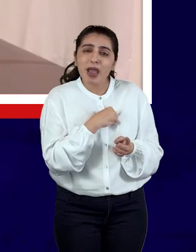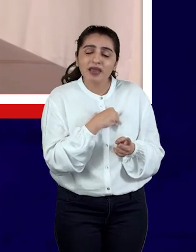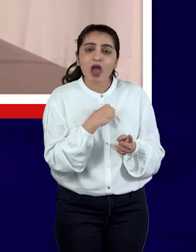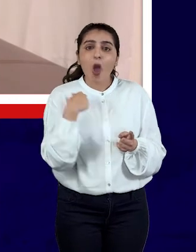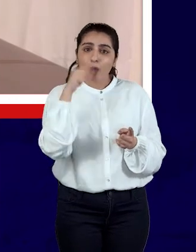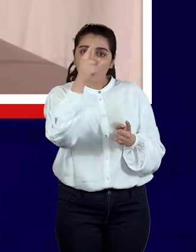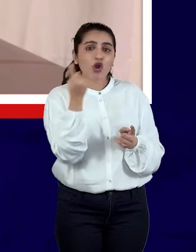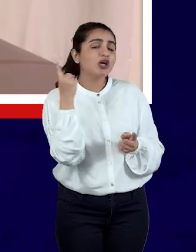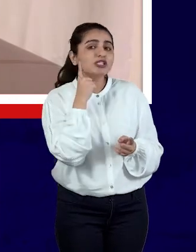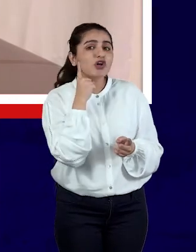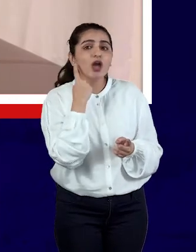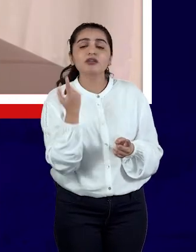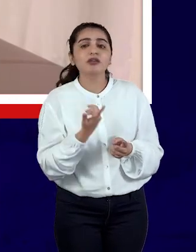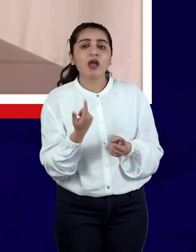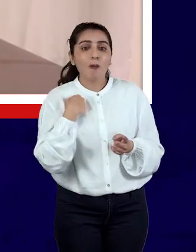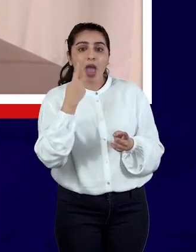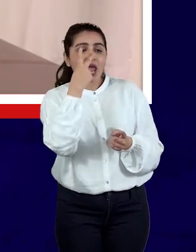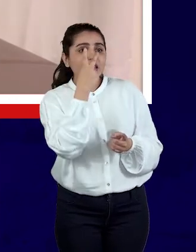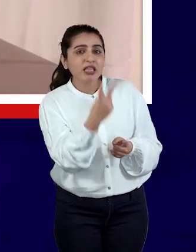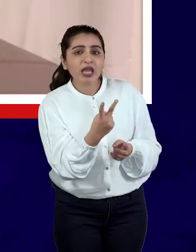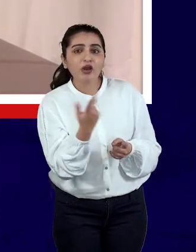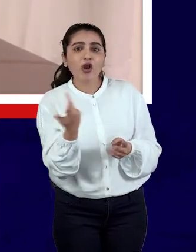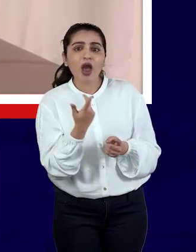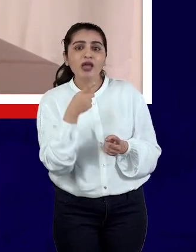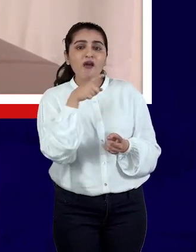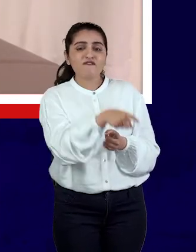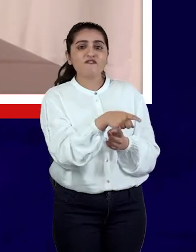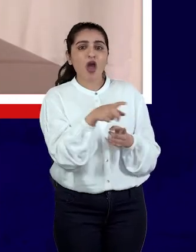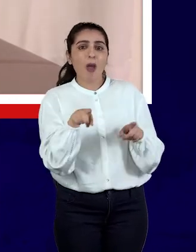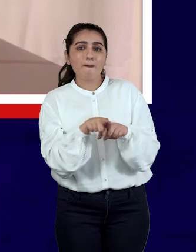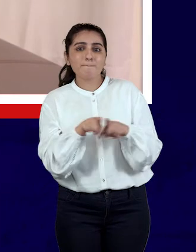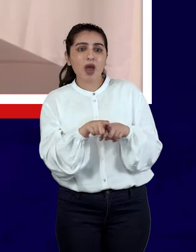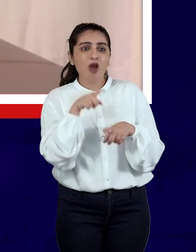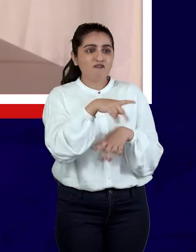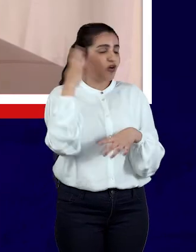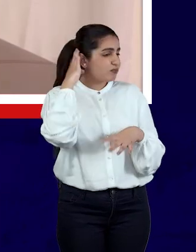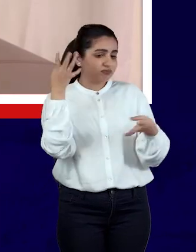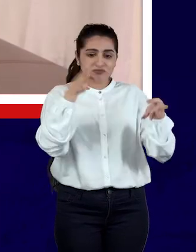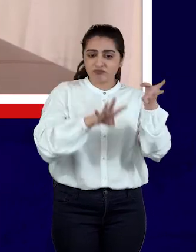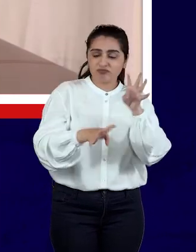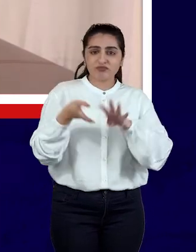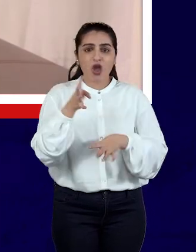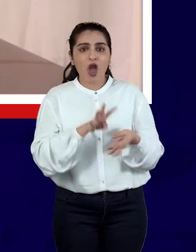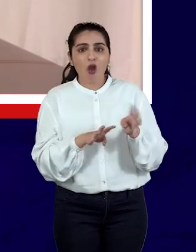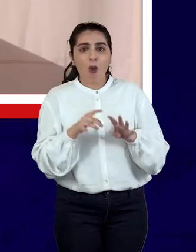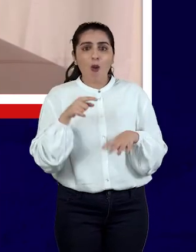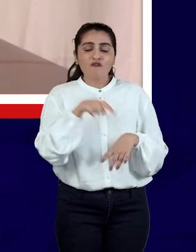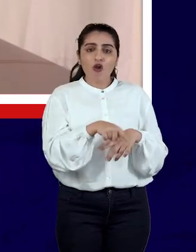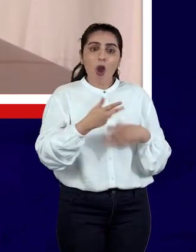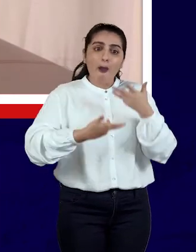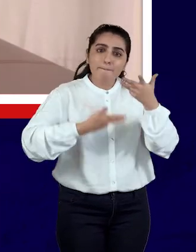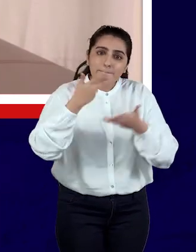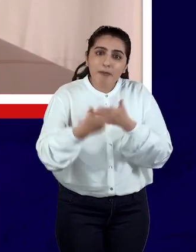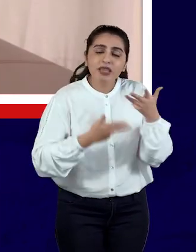saw something amazing. I saw the women who were in the position of being the hairstylist taking it